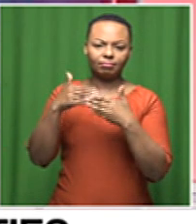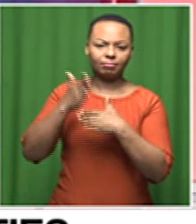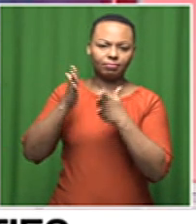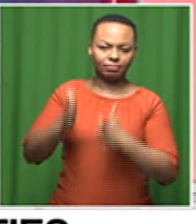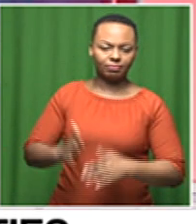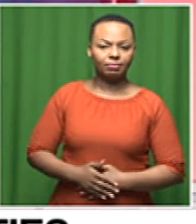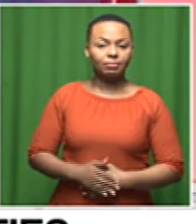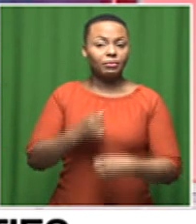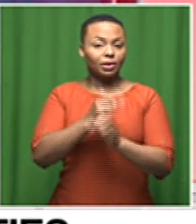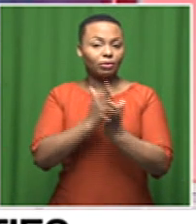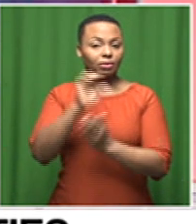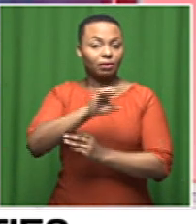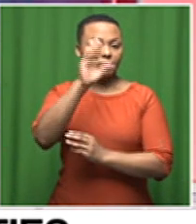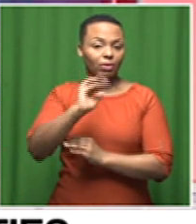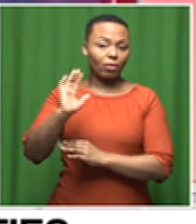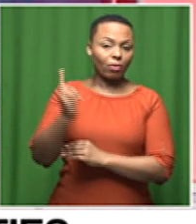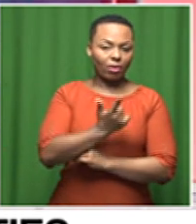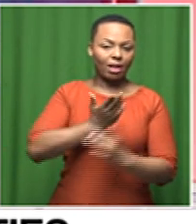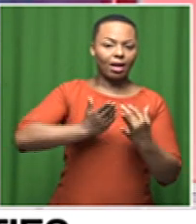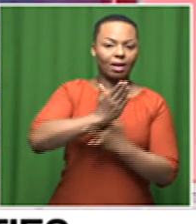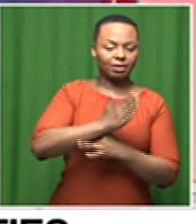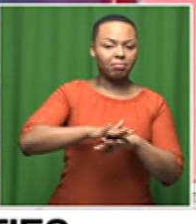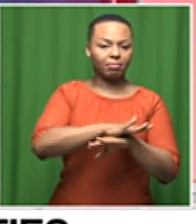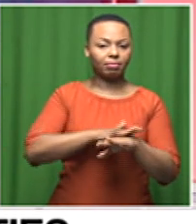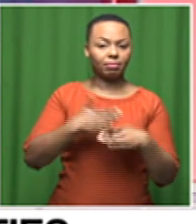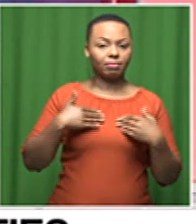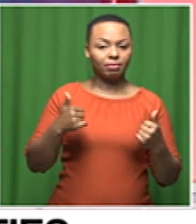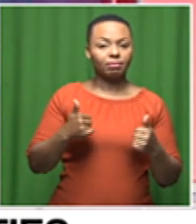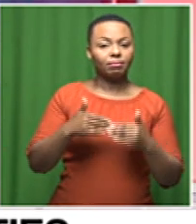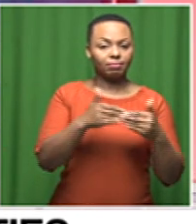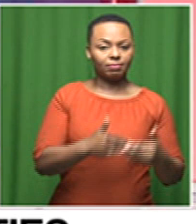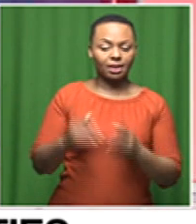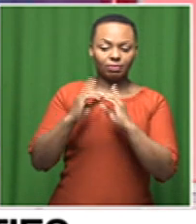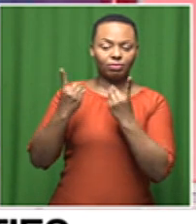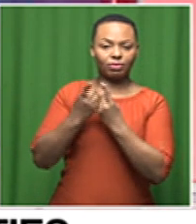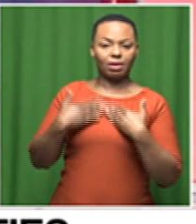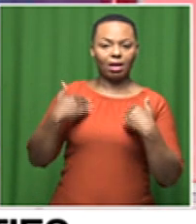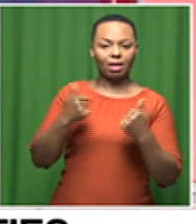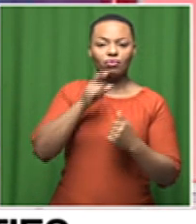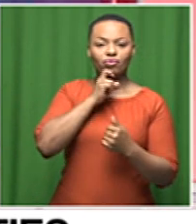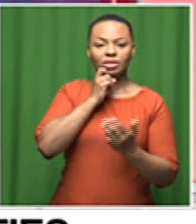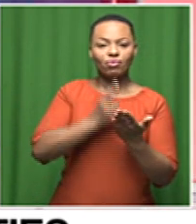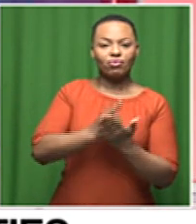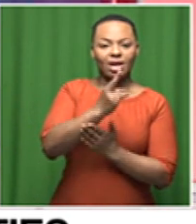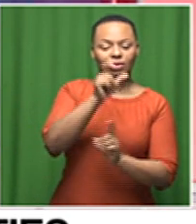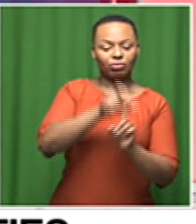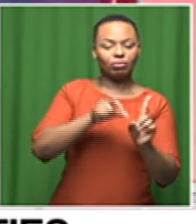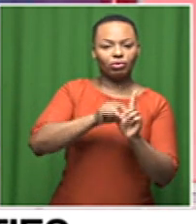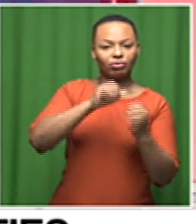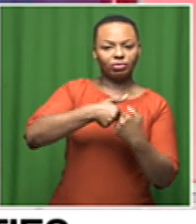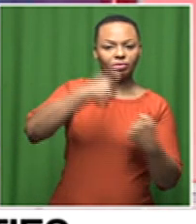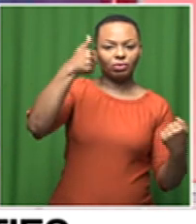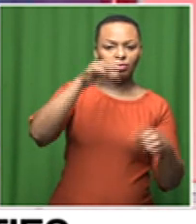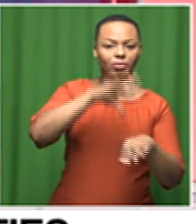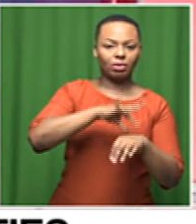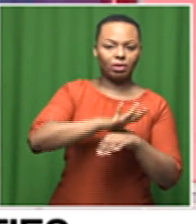to ensure all South Africans have access to basic healthcare, the Department of Health is using the Patients' Rights Charter to uphold, promote, and of course,